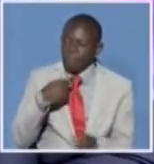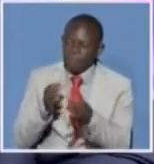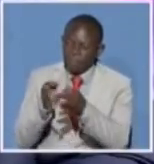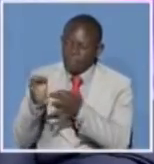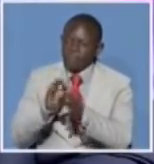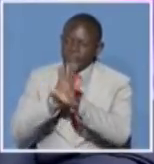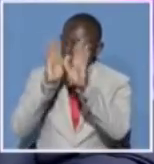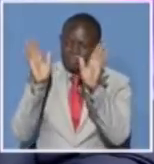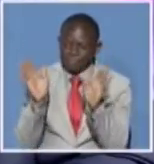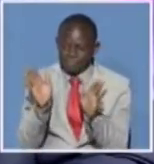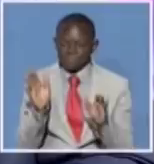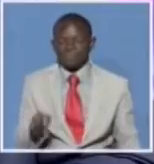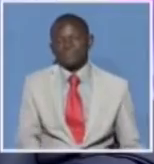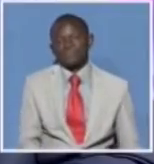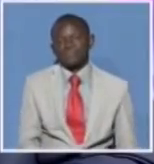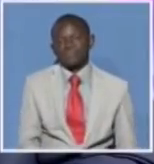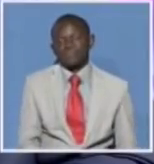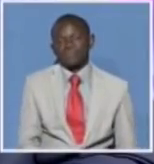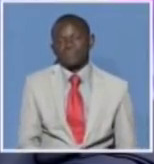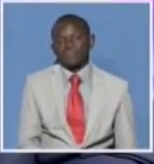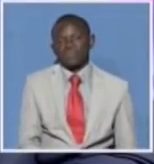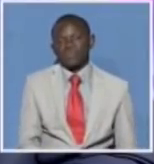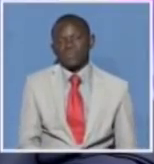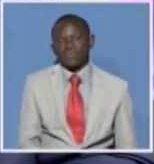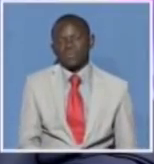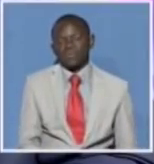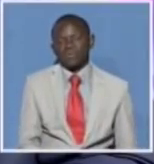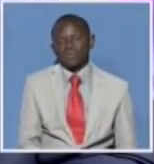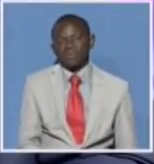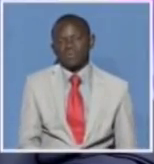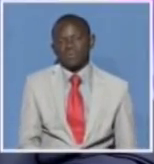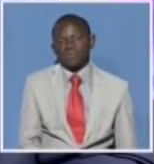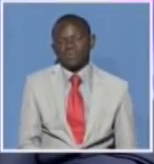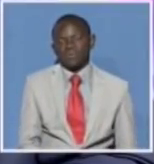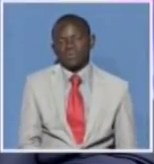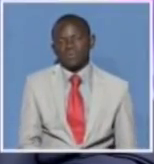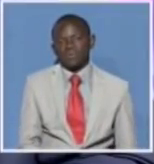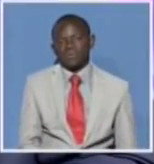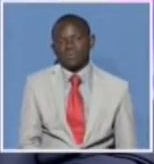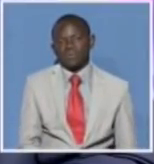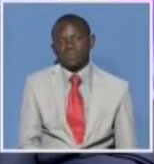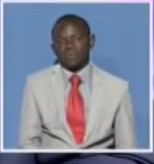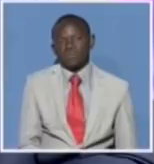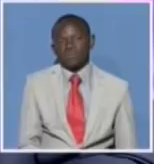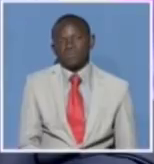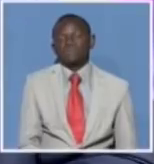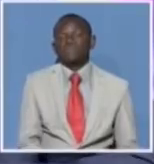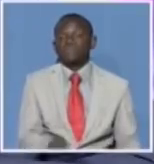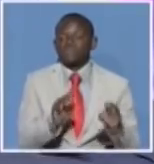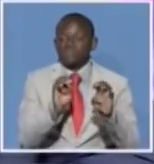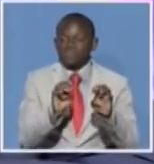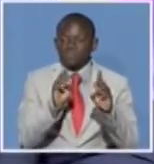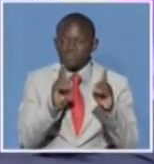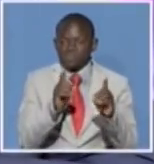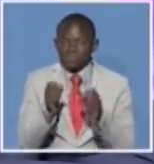certain objectives and the goals which under normal circumstances expects that